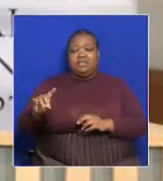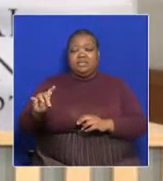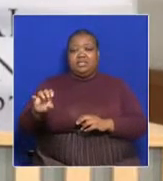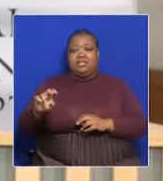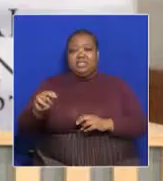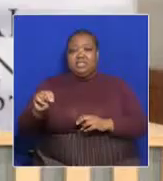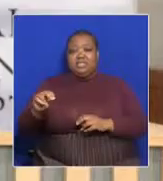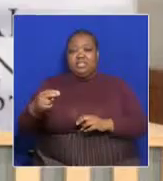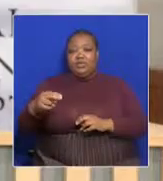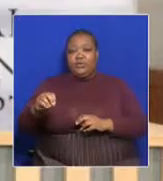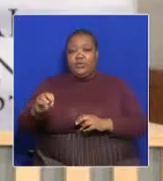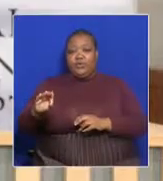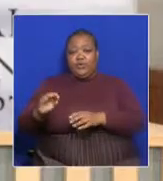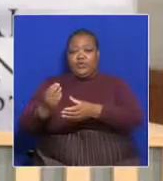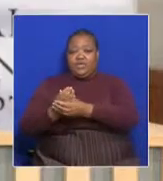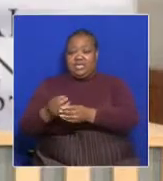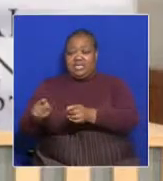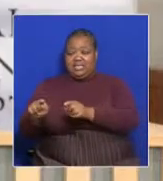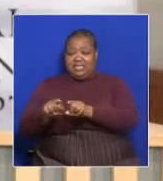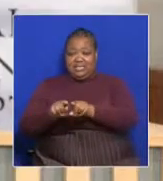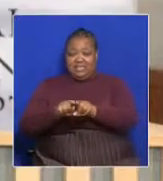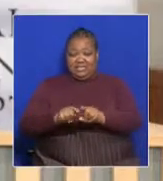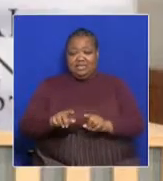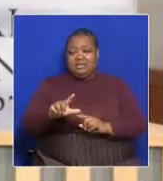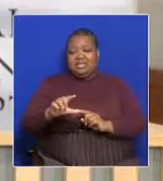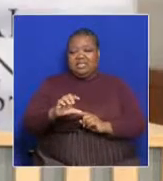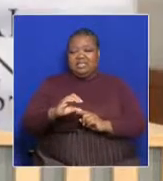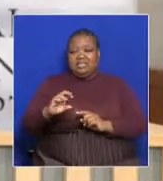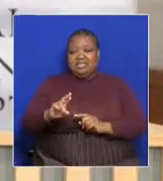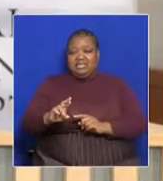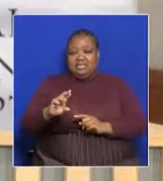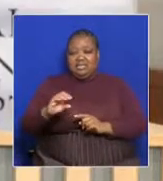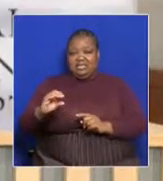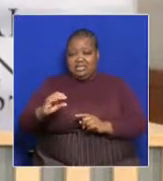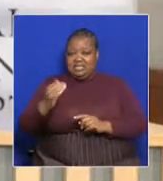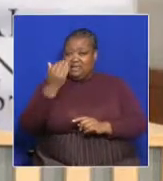LCRC photo album relates to the same case.